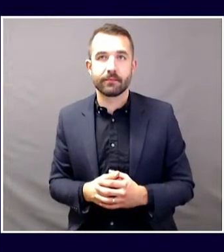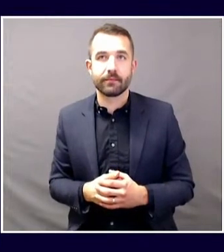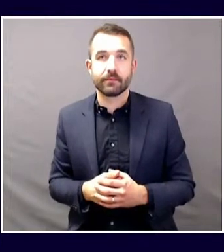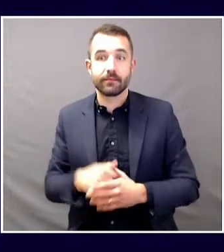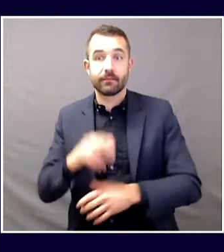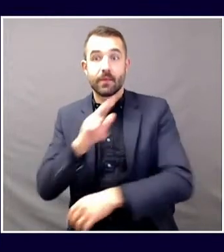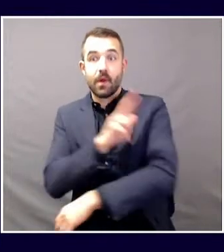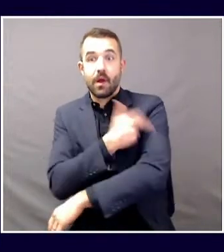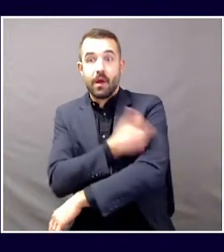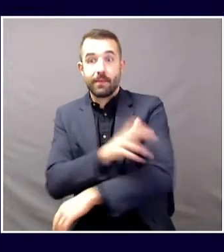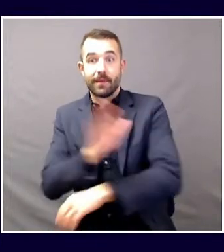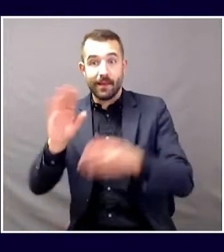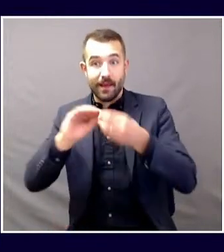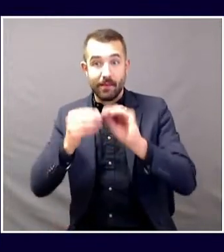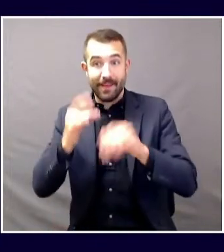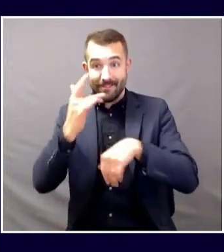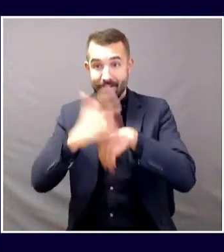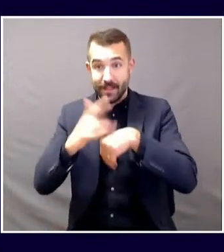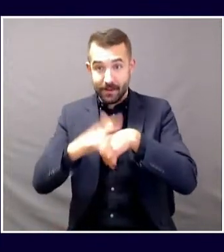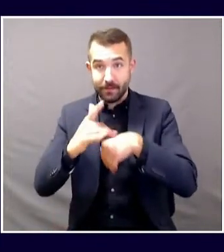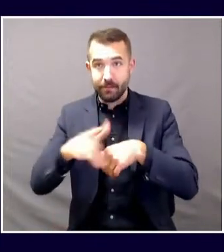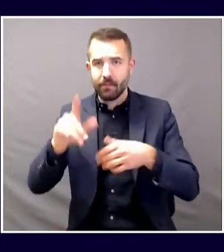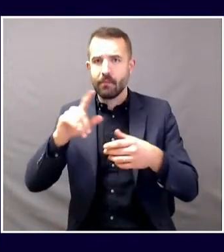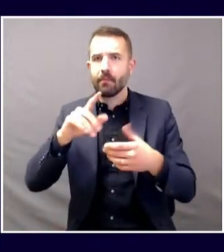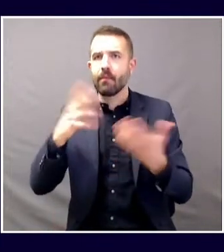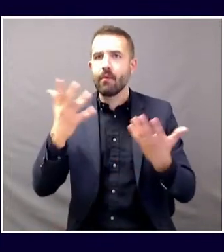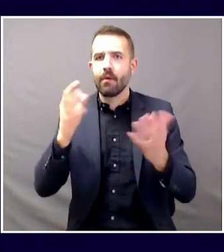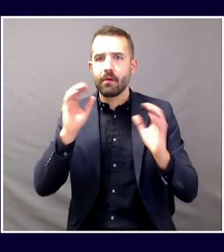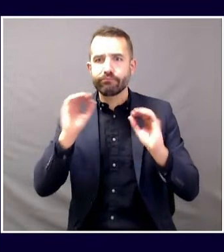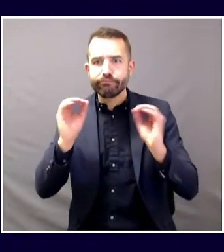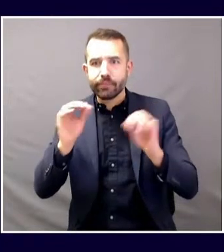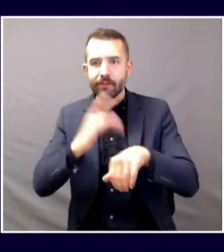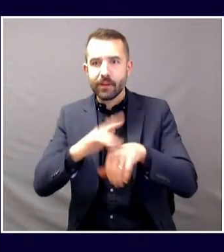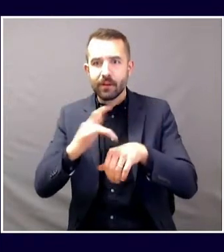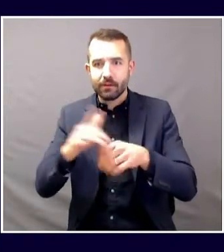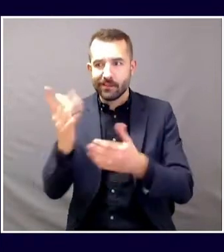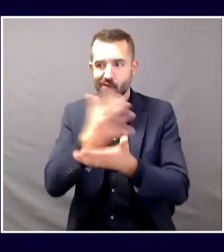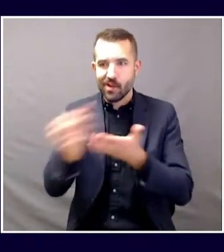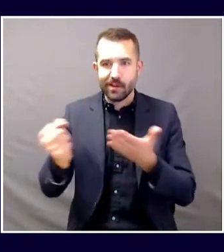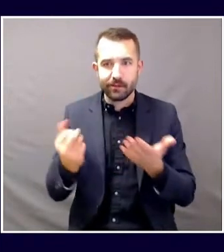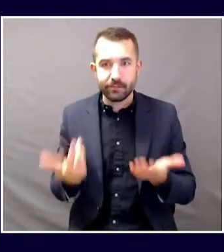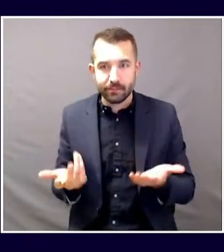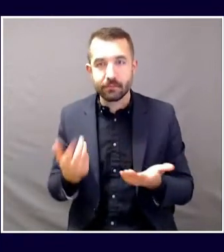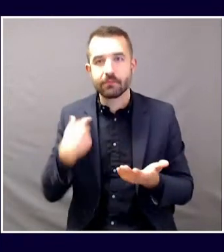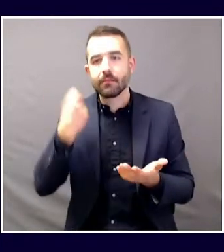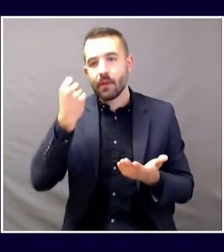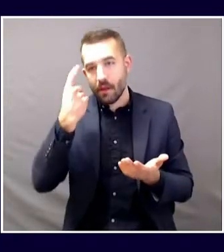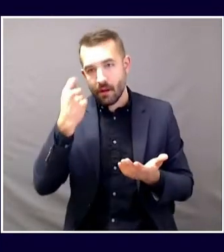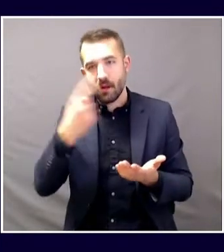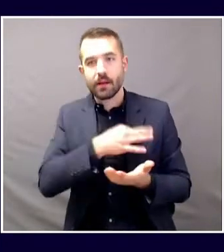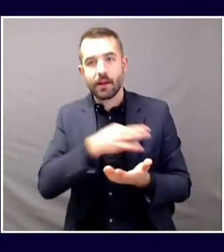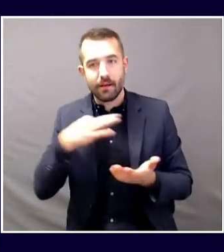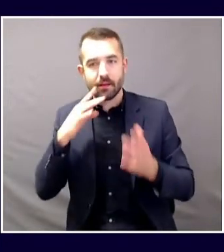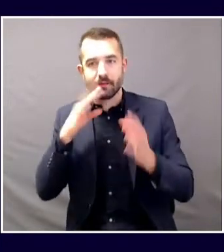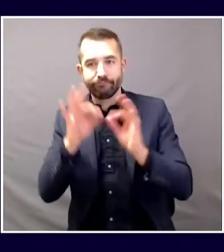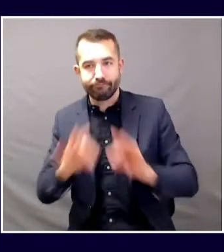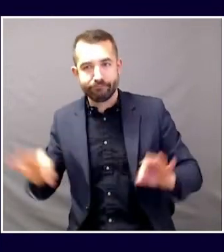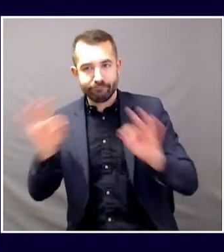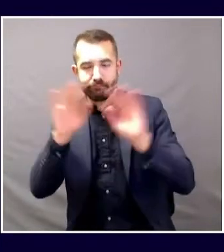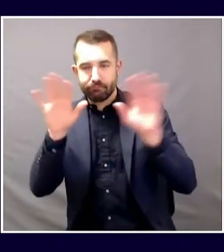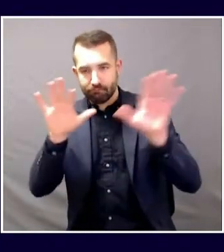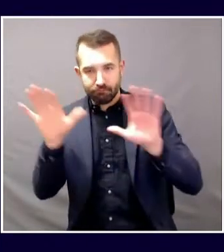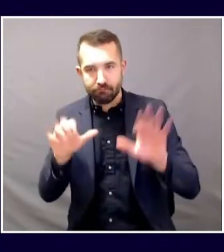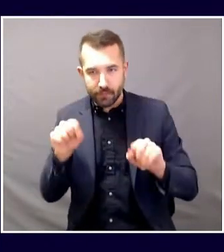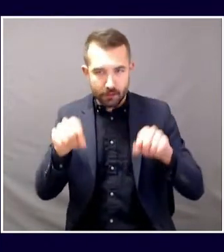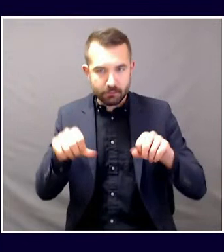reach capacity, understanding that it's dependent on many factors, including staffing levels, what are the numbers in the models that you're looking at? I mean, is